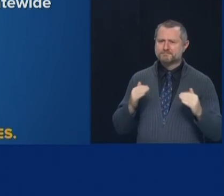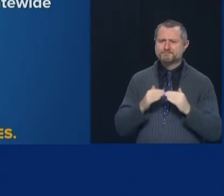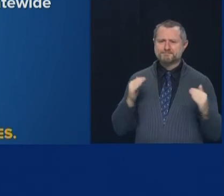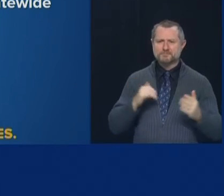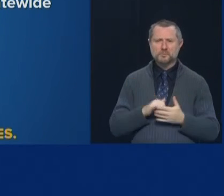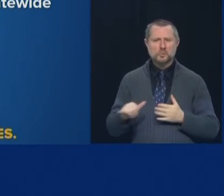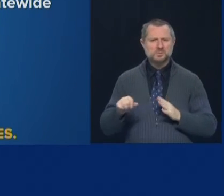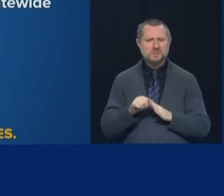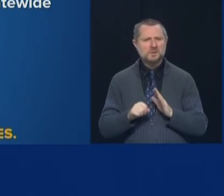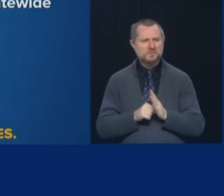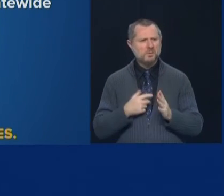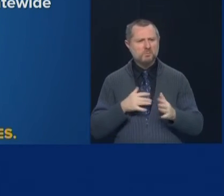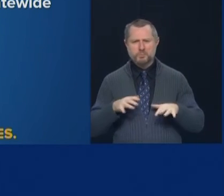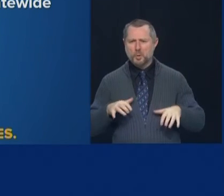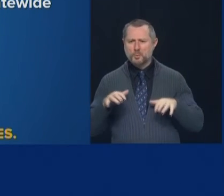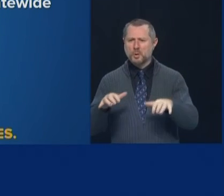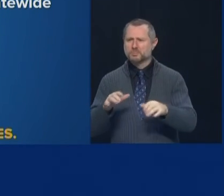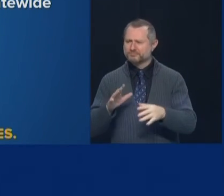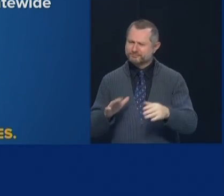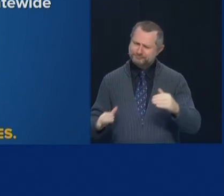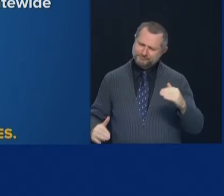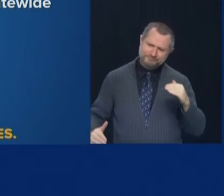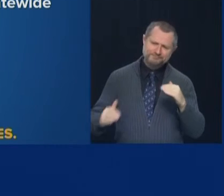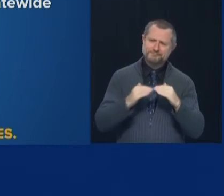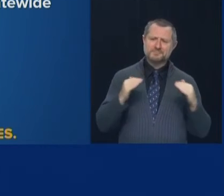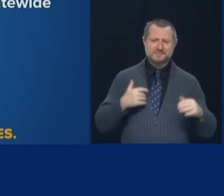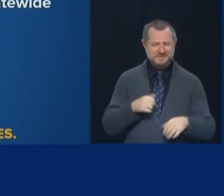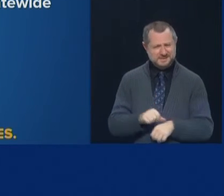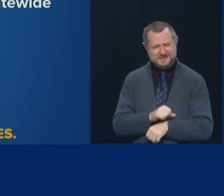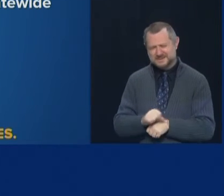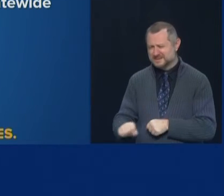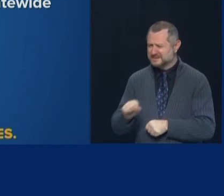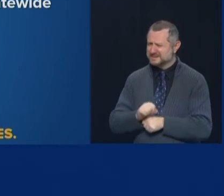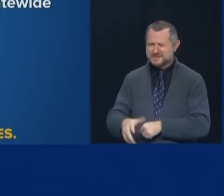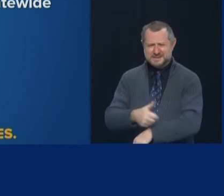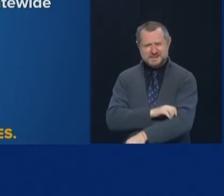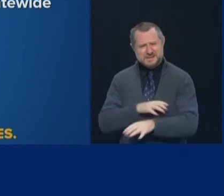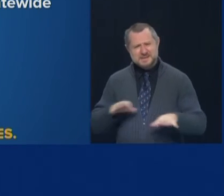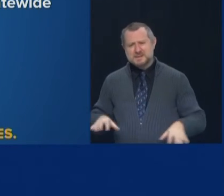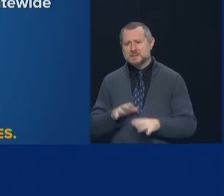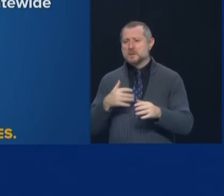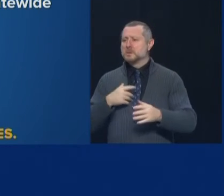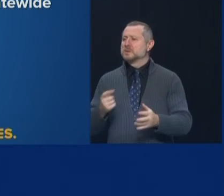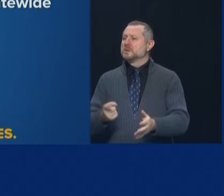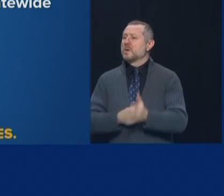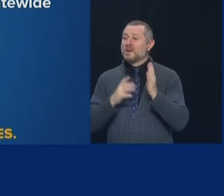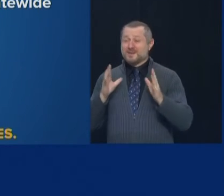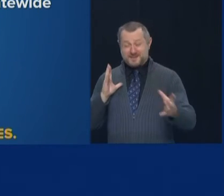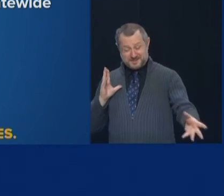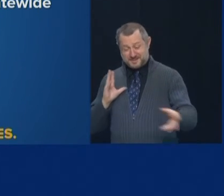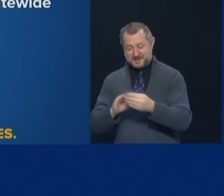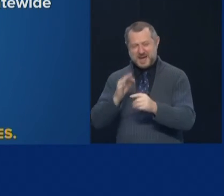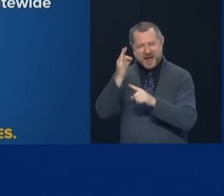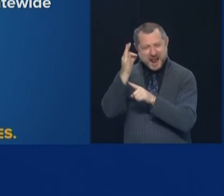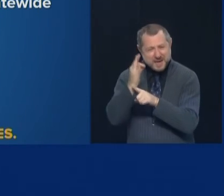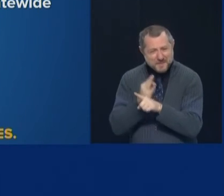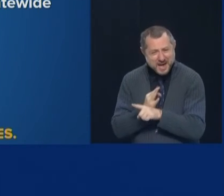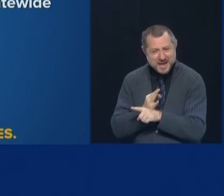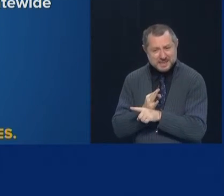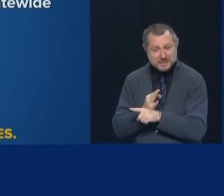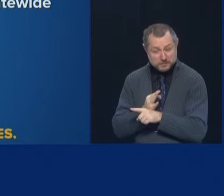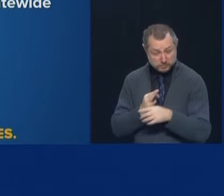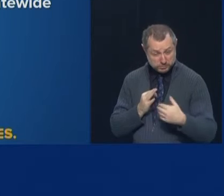doing everything we could. And that's taken us 9 months to do a COVID